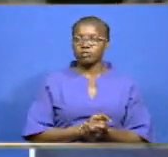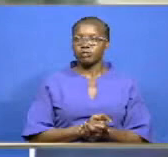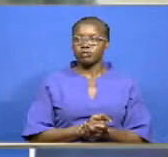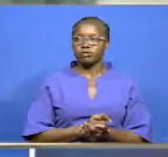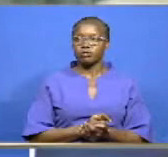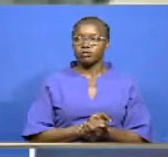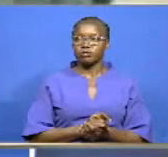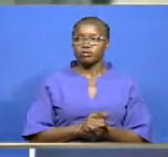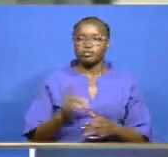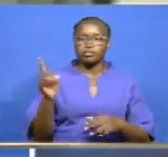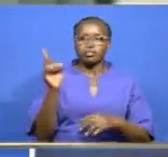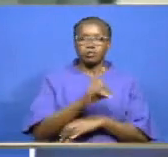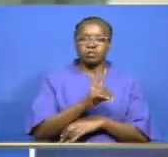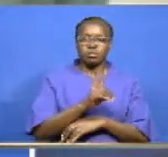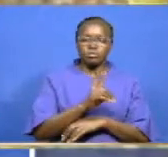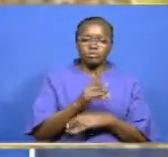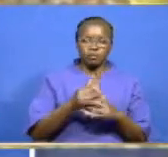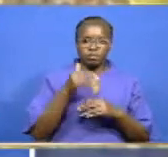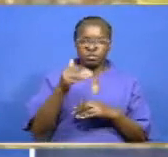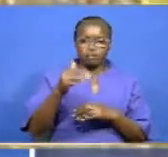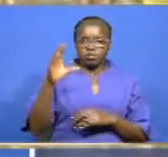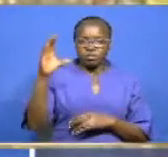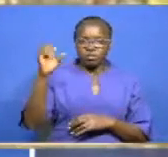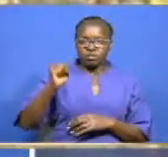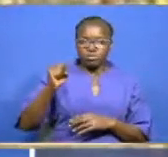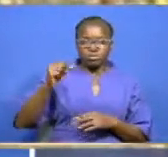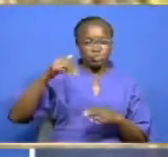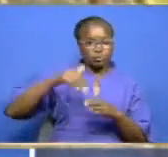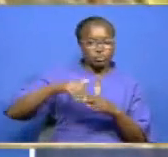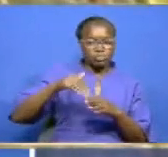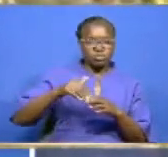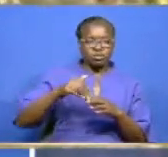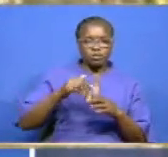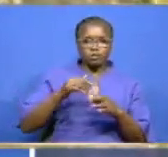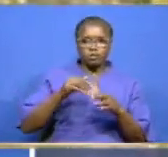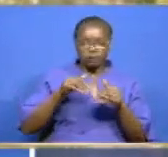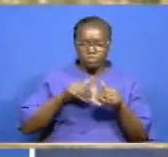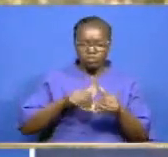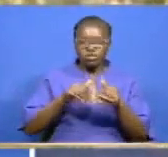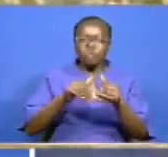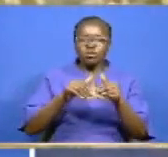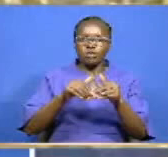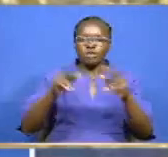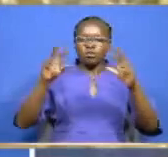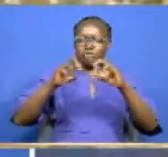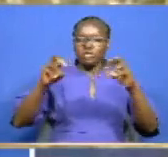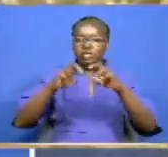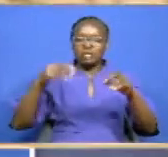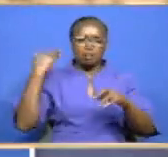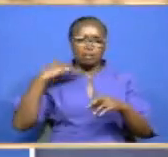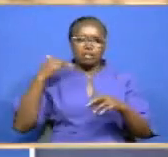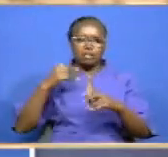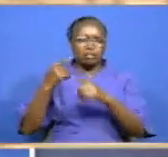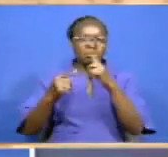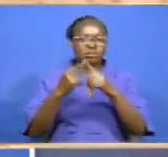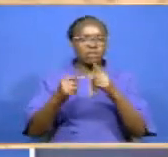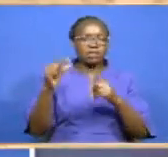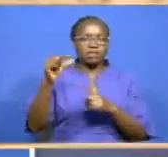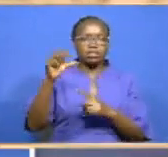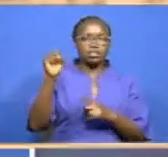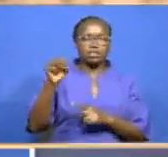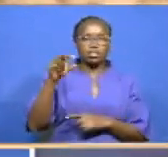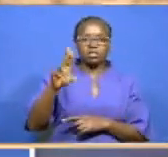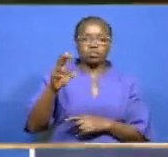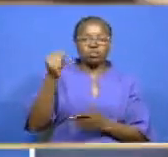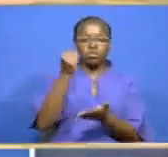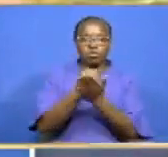Barely a day after Interior Cabinet Secretary Fred Matiang'i issued a crackdown on bandits who murdered Senior General Service Unit officer